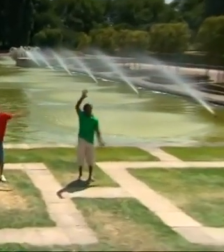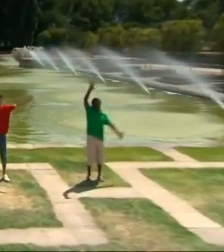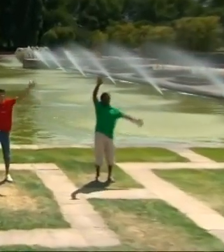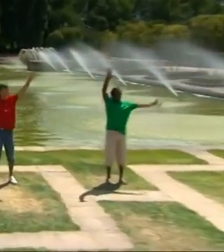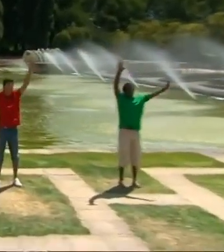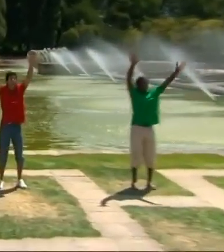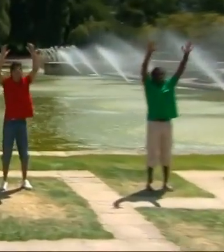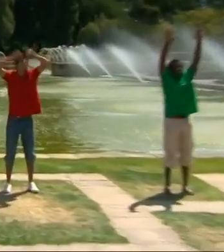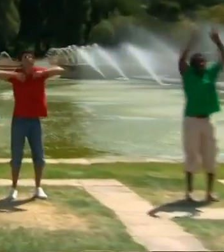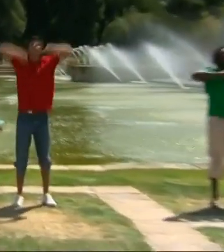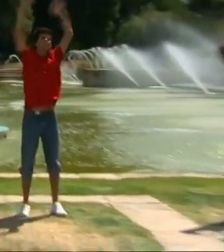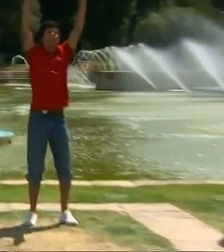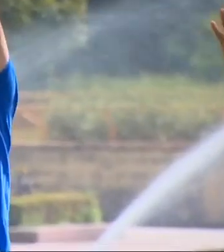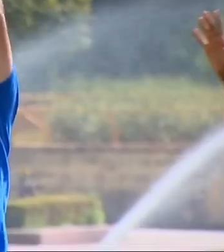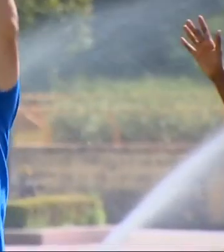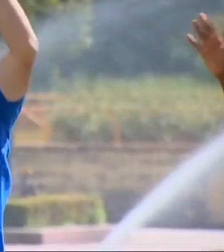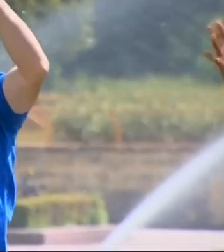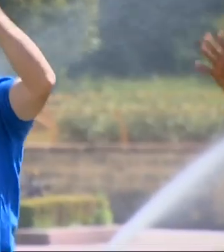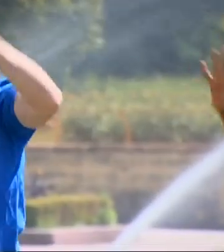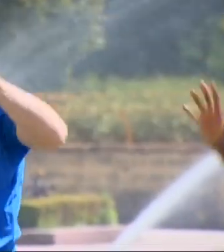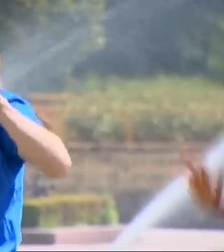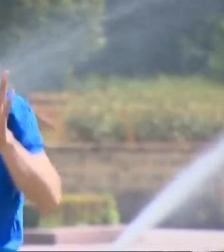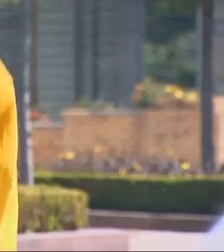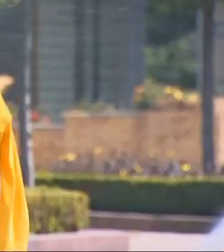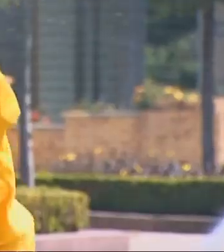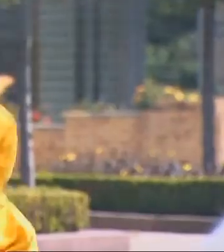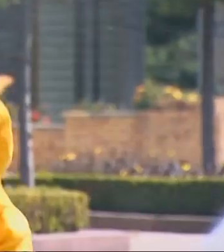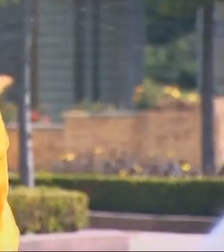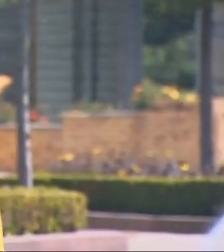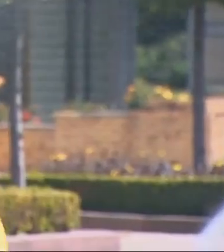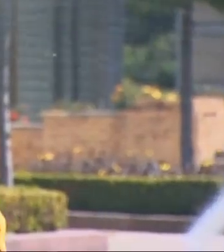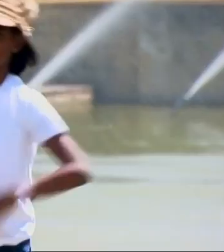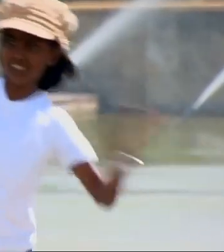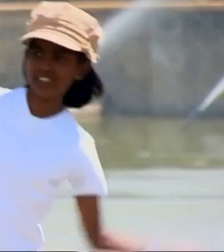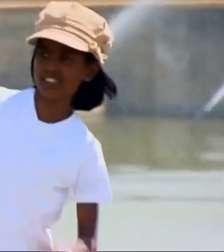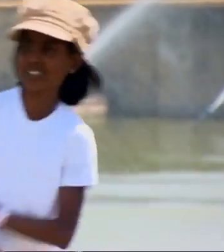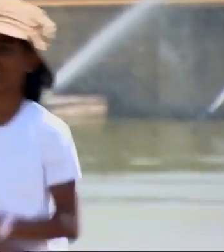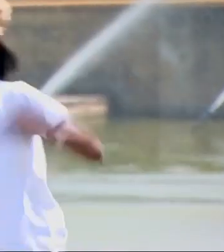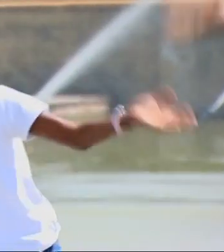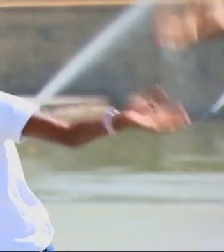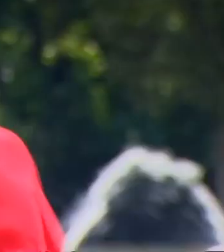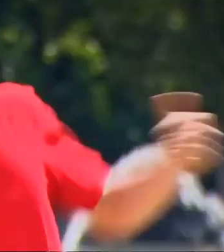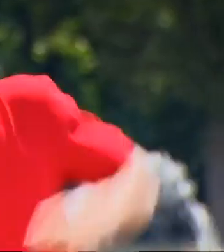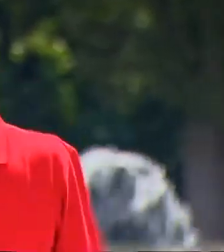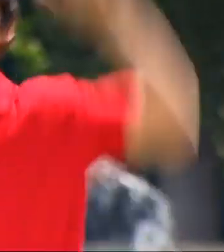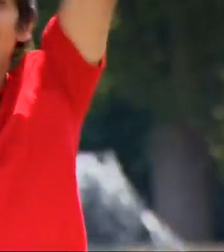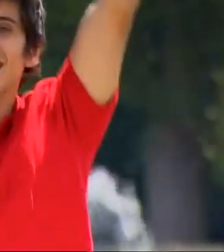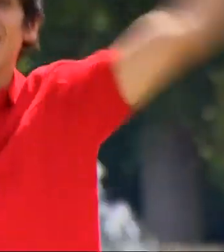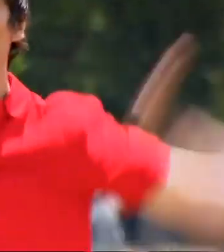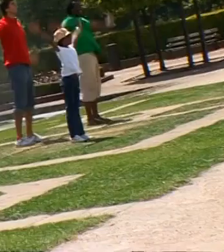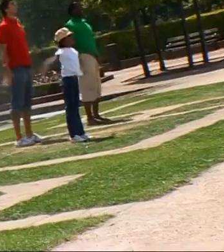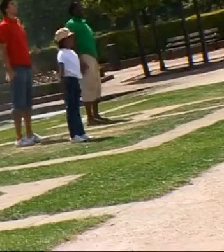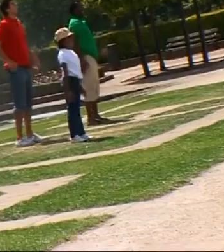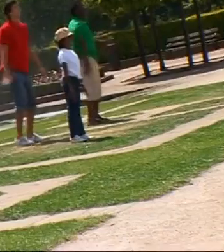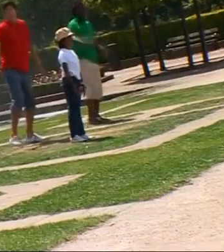sun come shine. But come the rain, I still don't mind. But sometimes summer skies